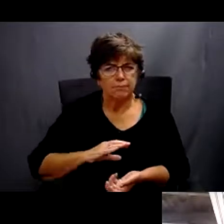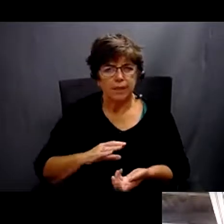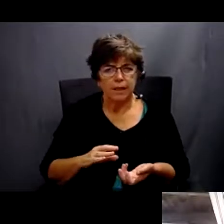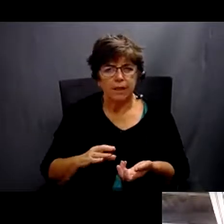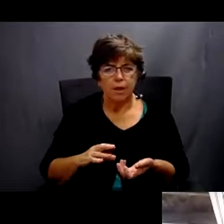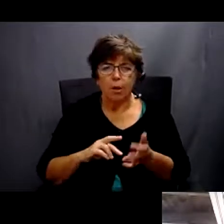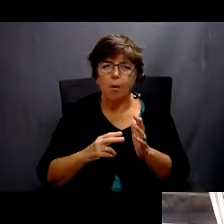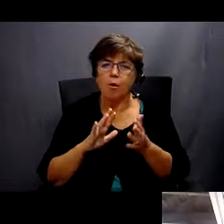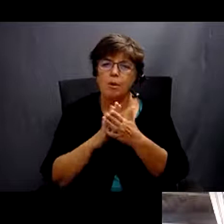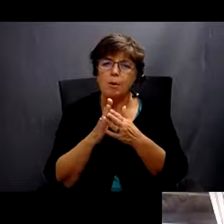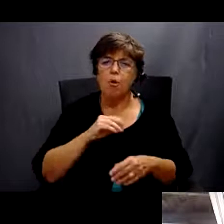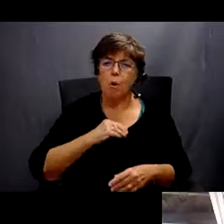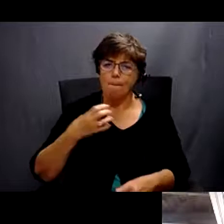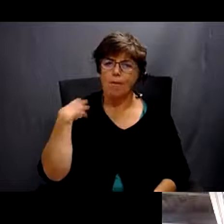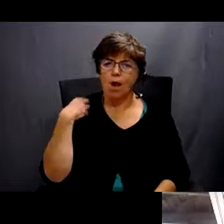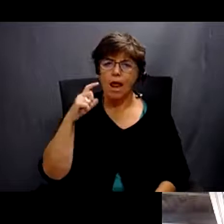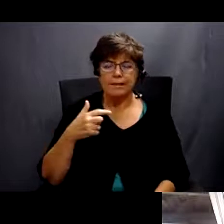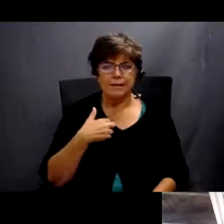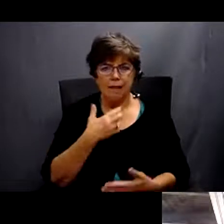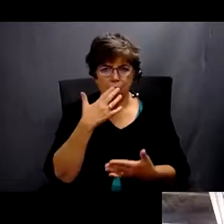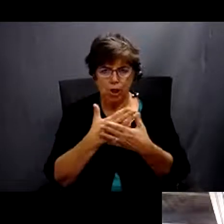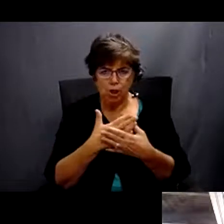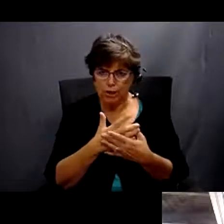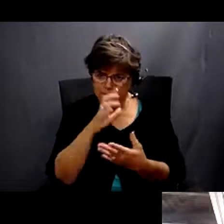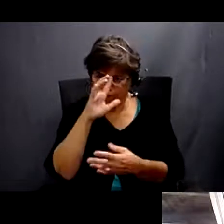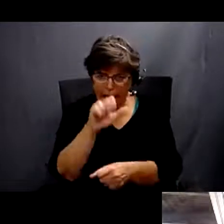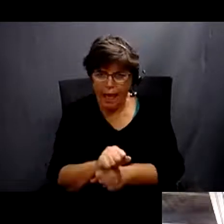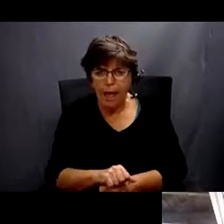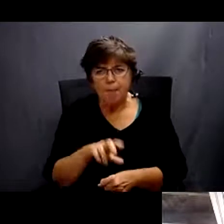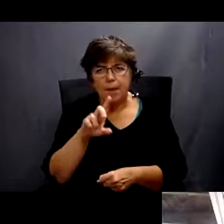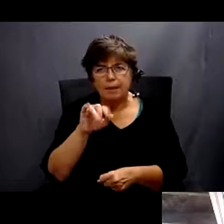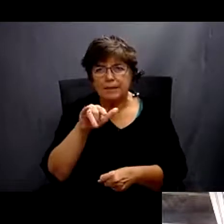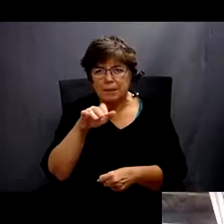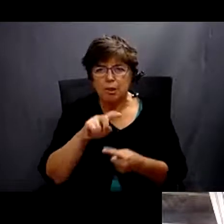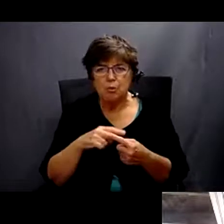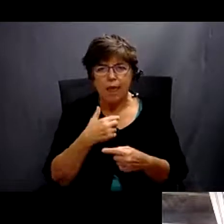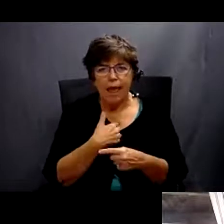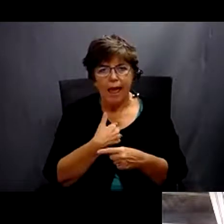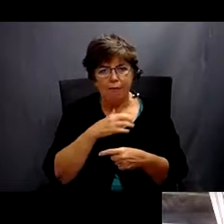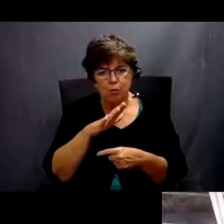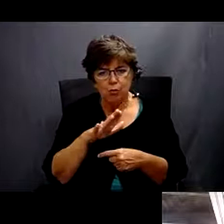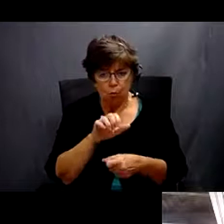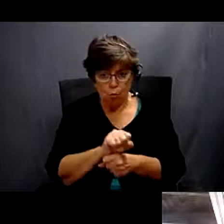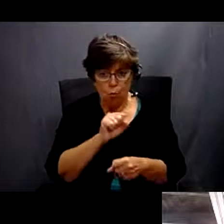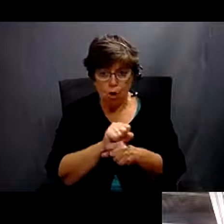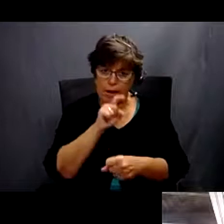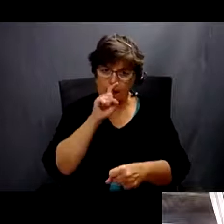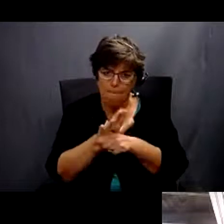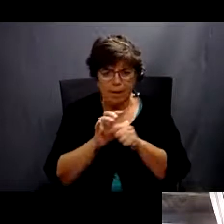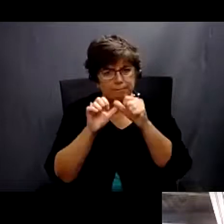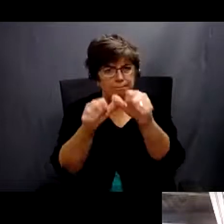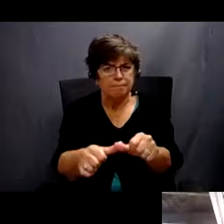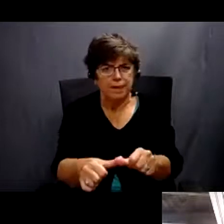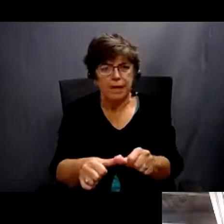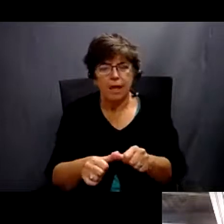means to like be your own boss and have to have that discipline that it takes to really like form that commitment with the work. And we're both in the same place of